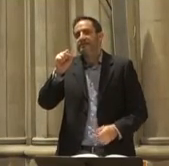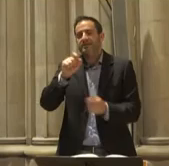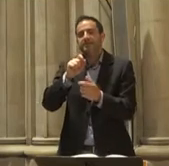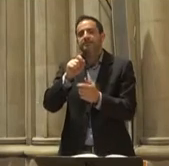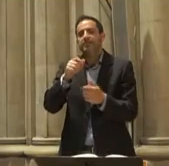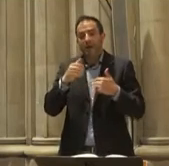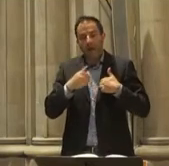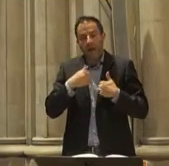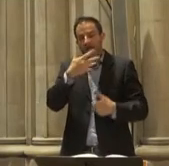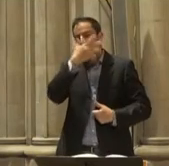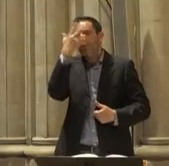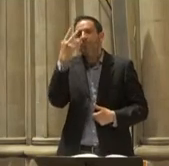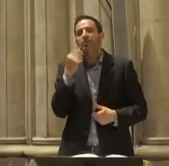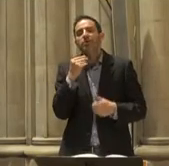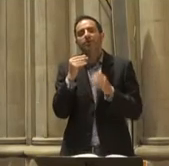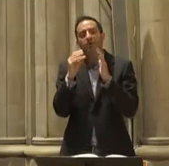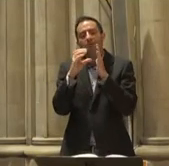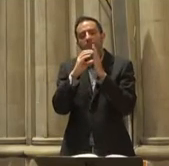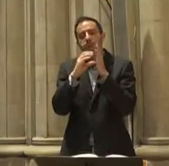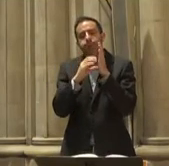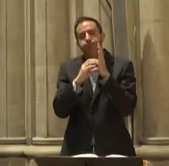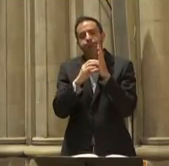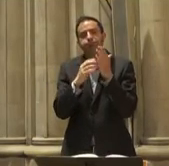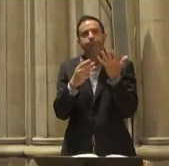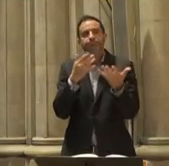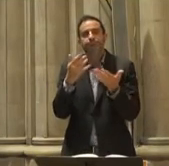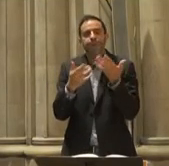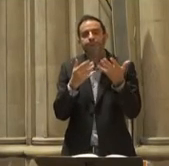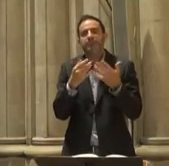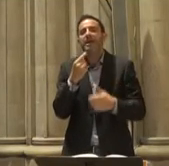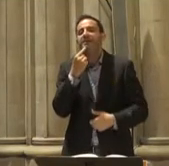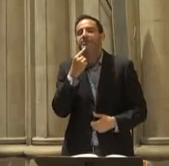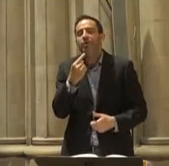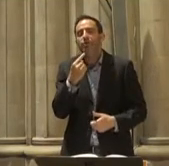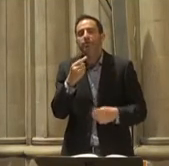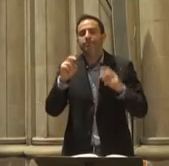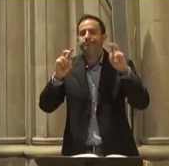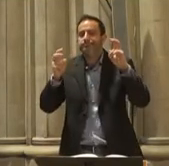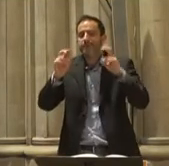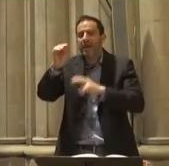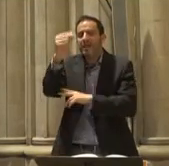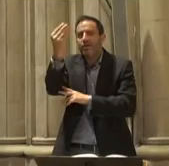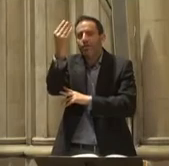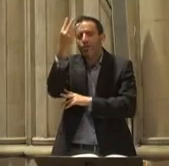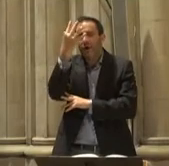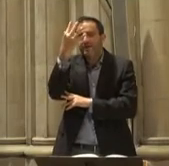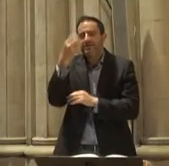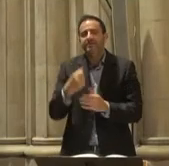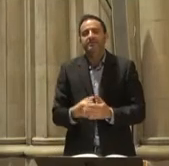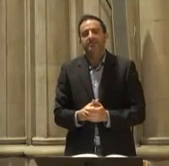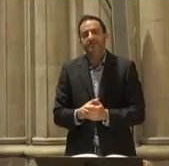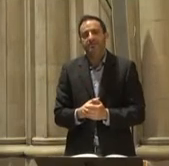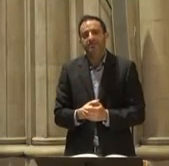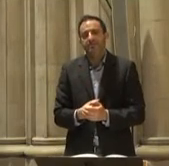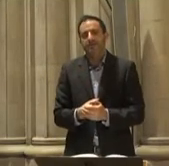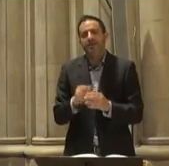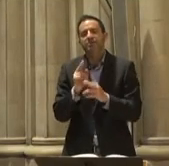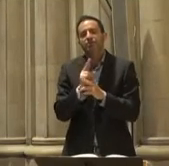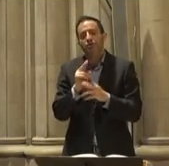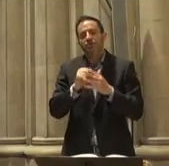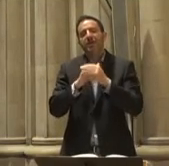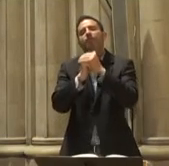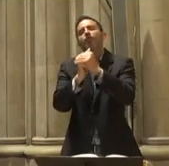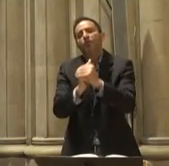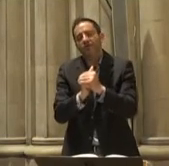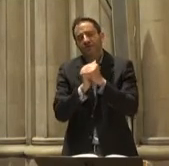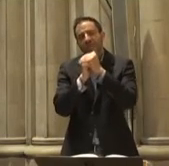text, often referred to simply as the grace, that has long been used in the context of worship.